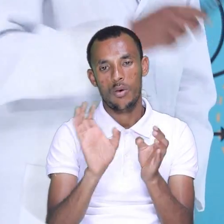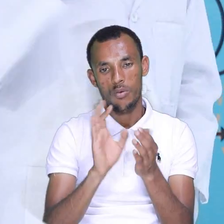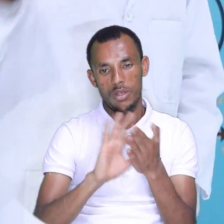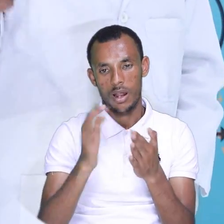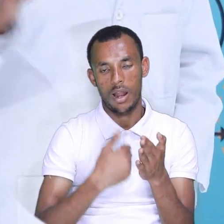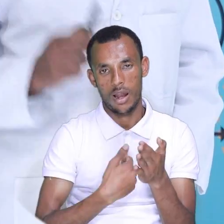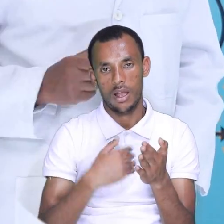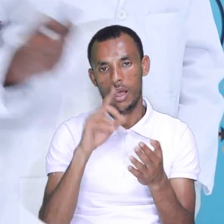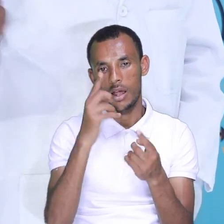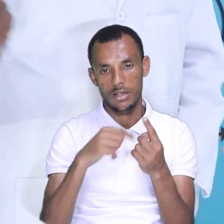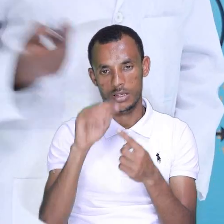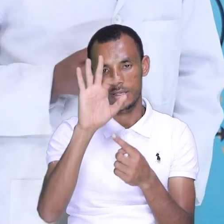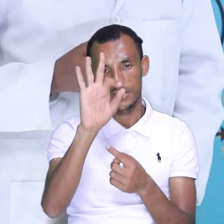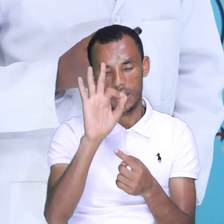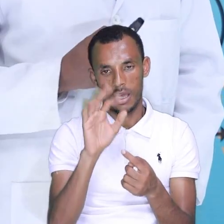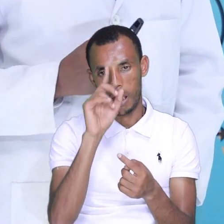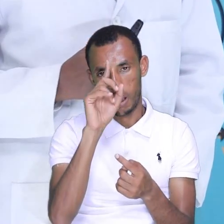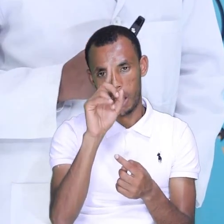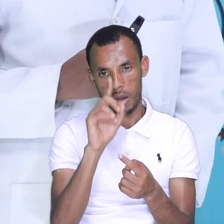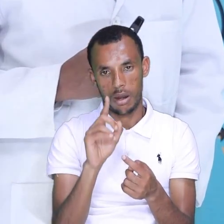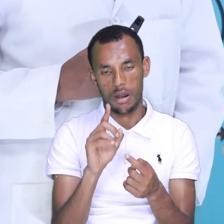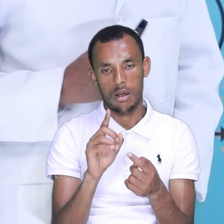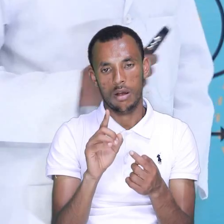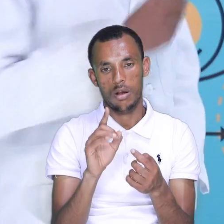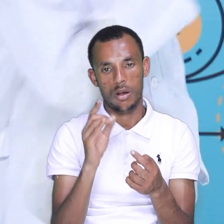1 up to number 9. These are 1-digit numbers.